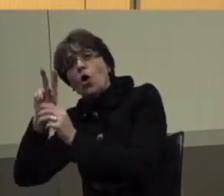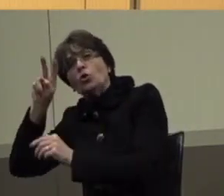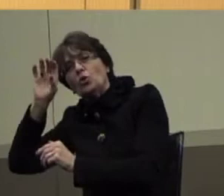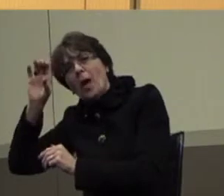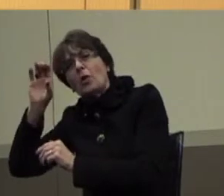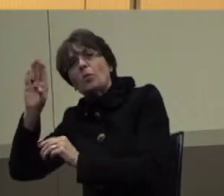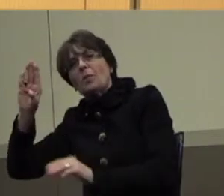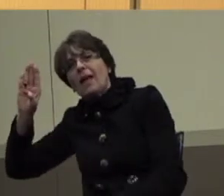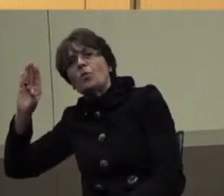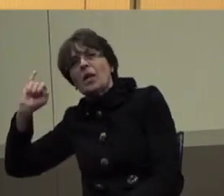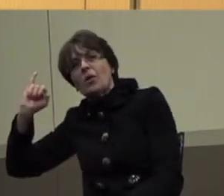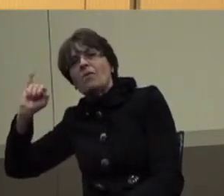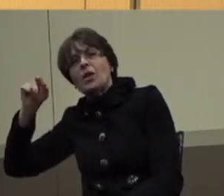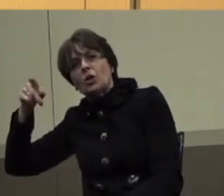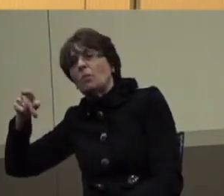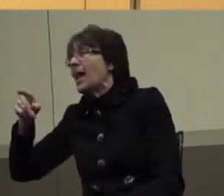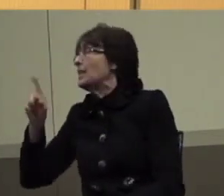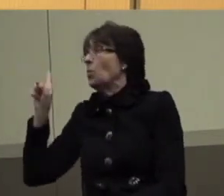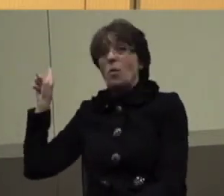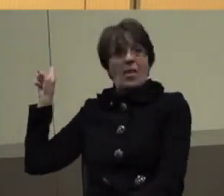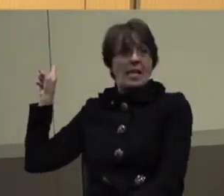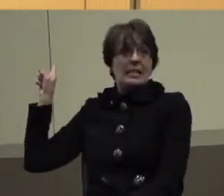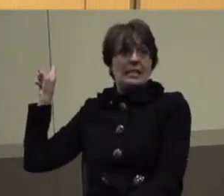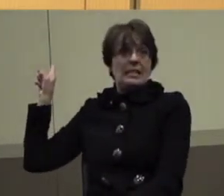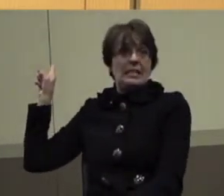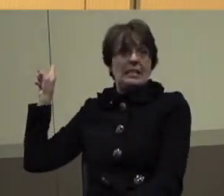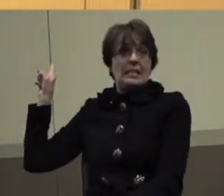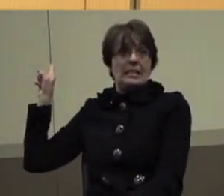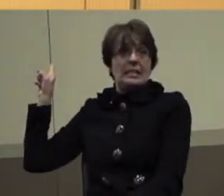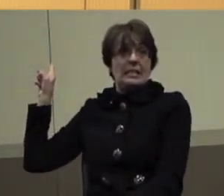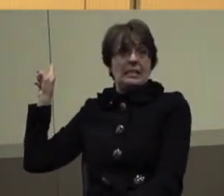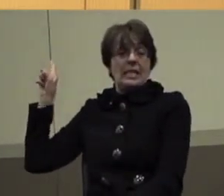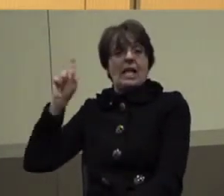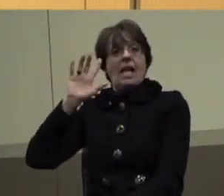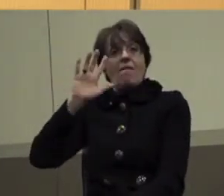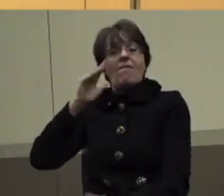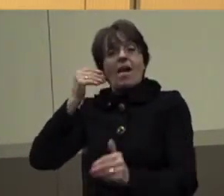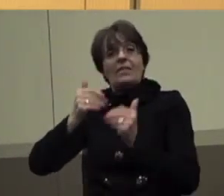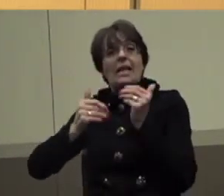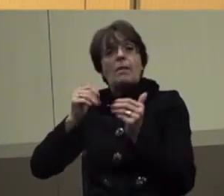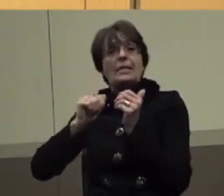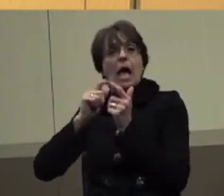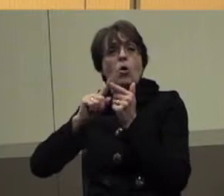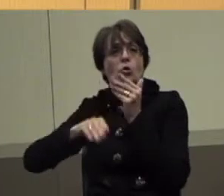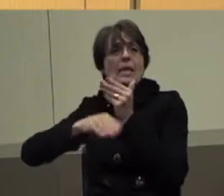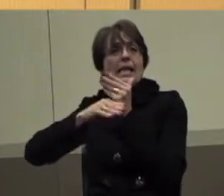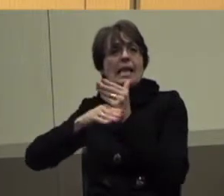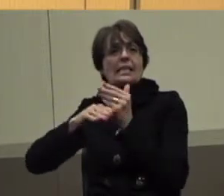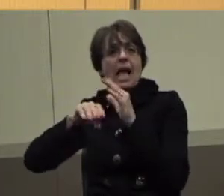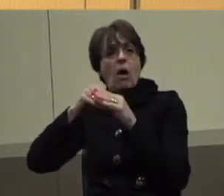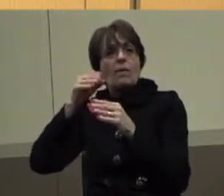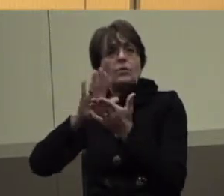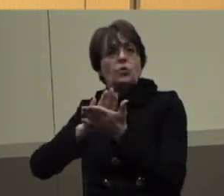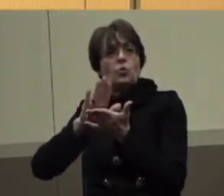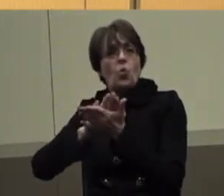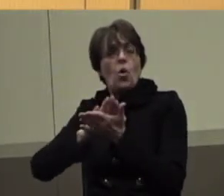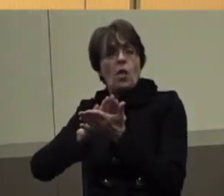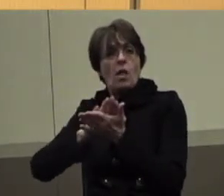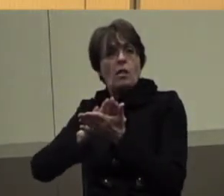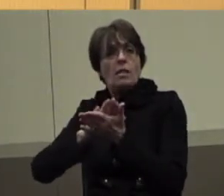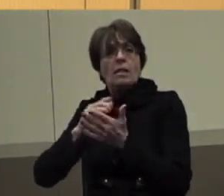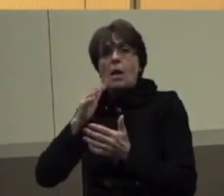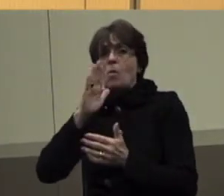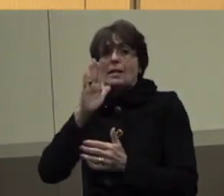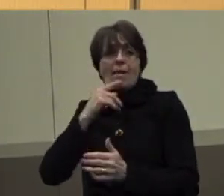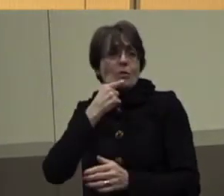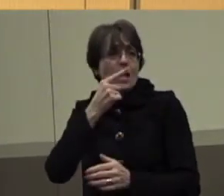intervention plans were this. 5 steps for how to get yourself kicked out of school. Now, I will never tell